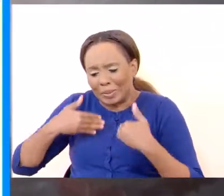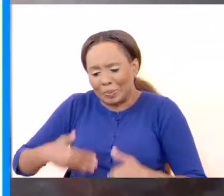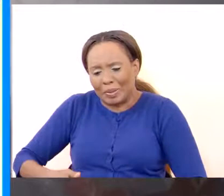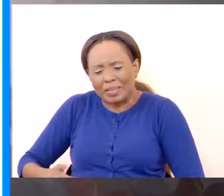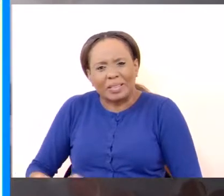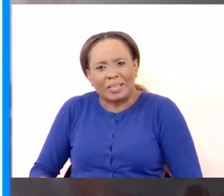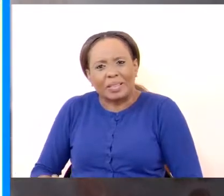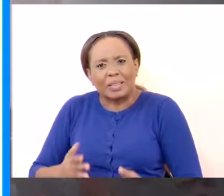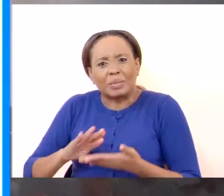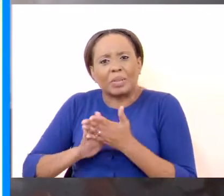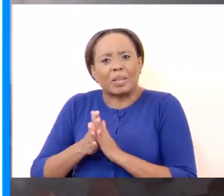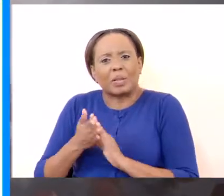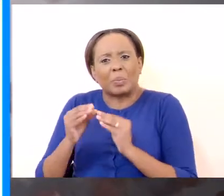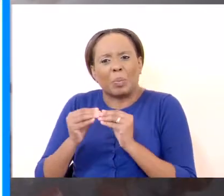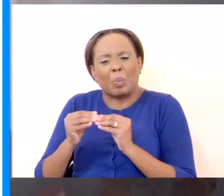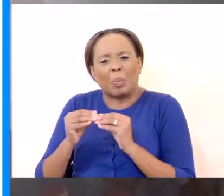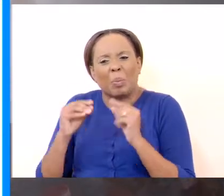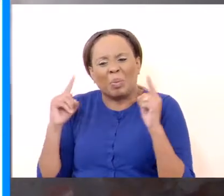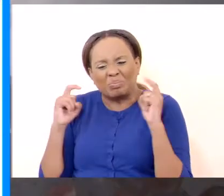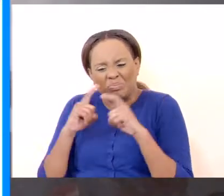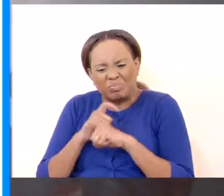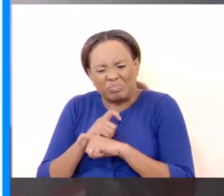Minister, in terms